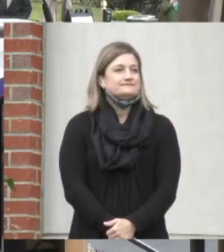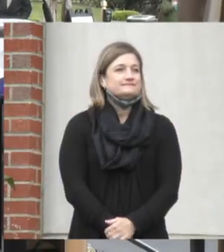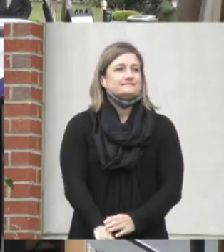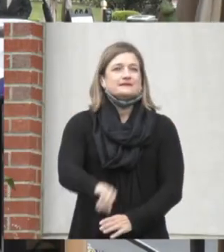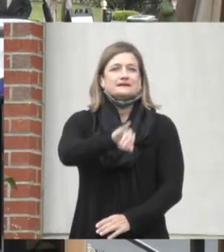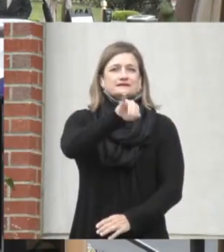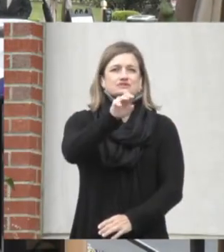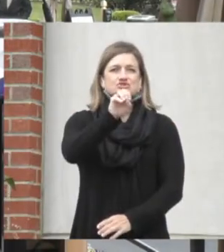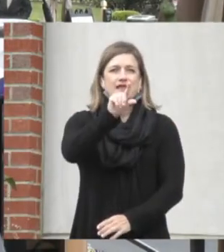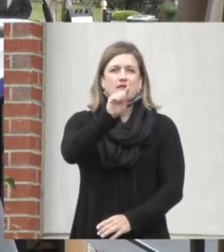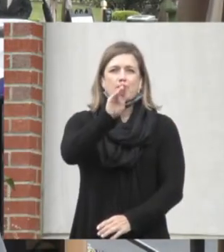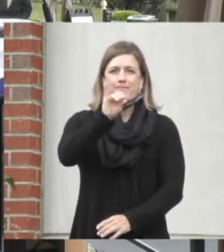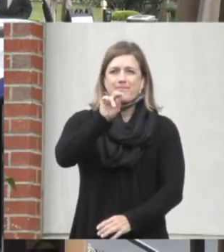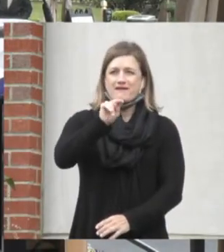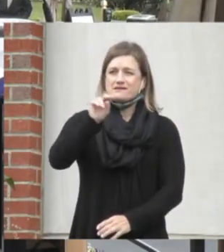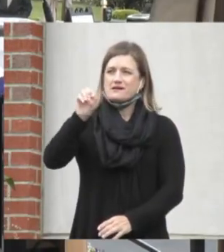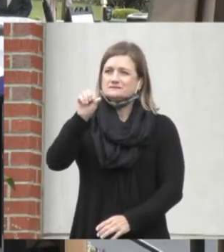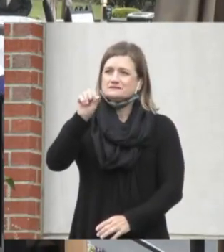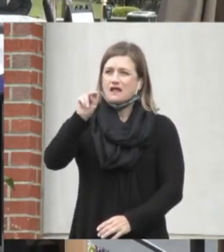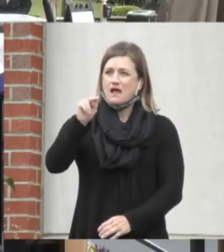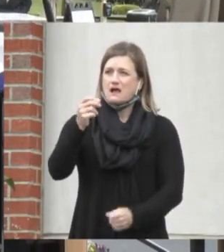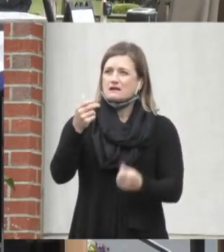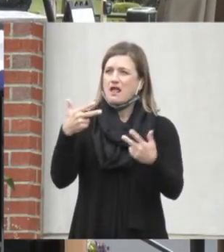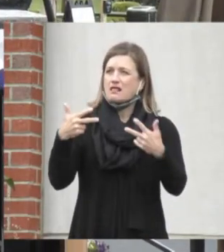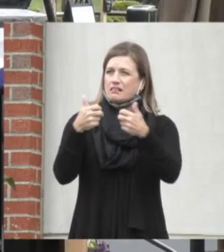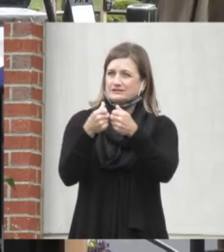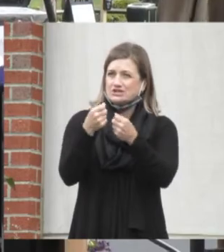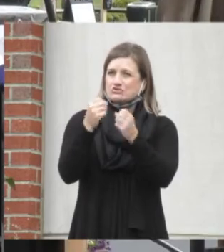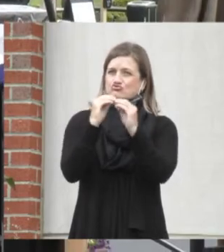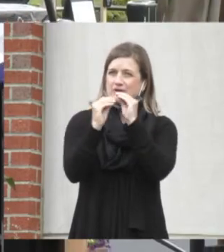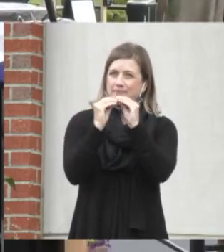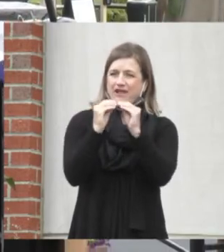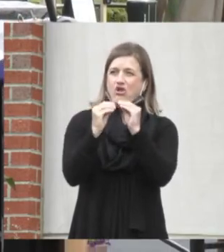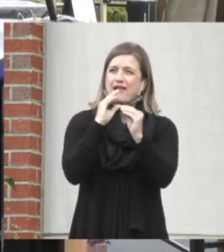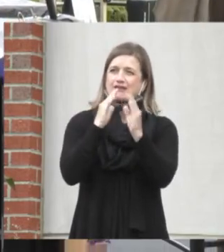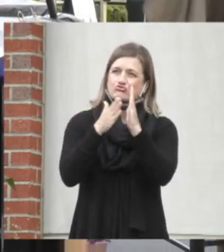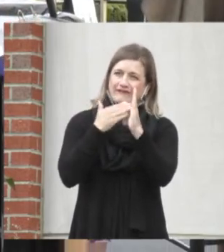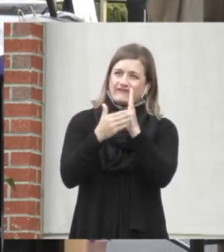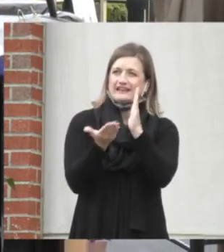Joe Ben San, Collision Repair and Refinishing Technology.